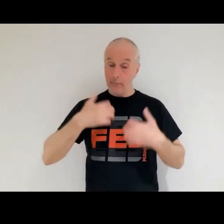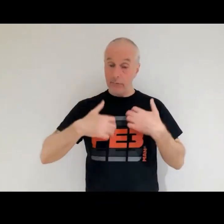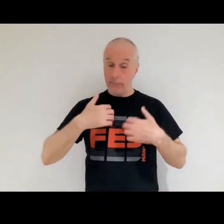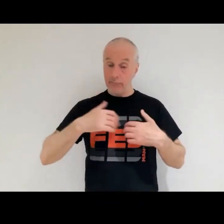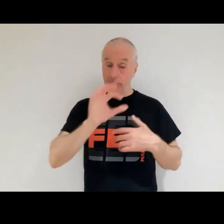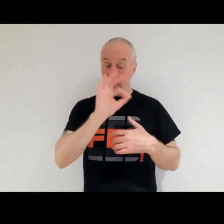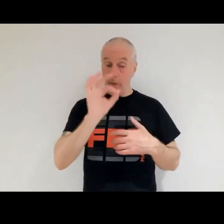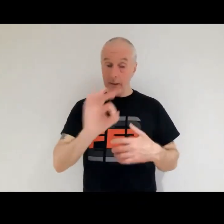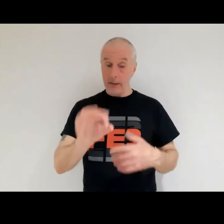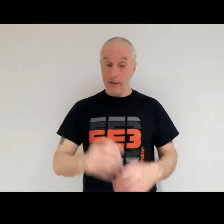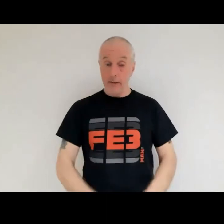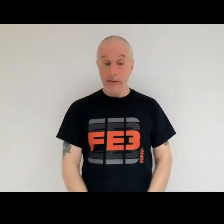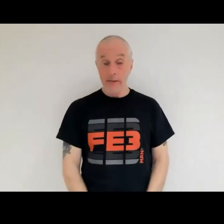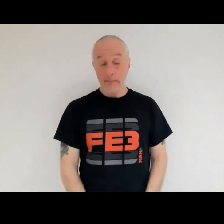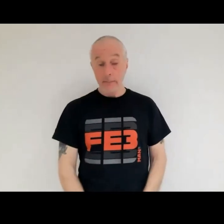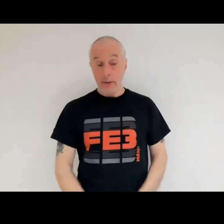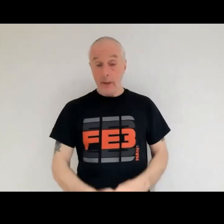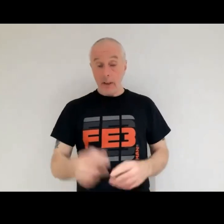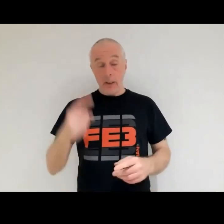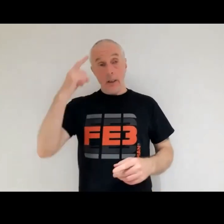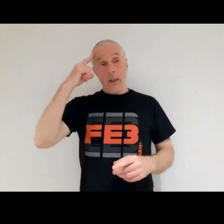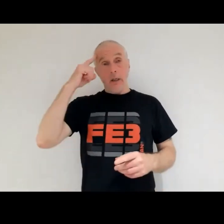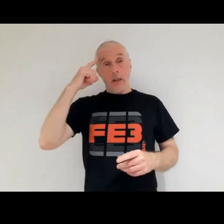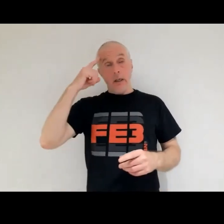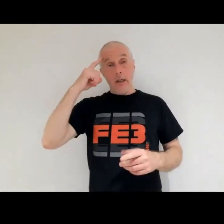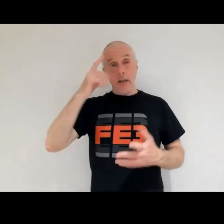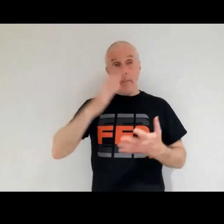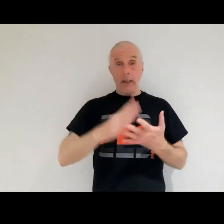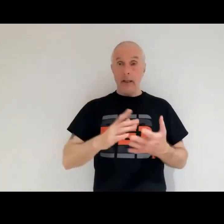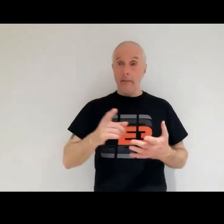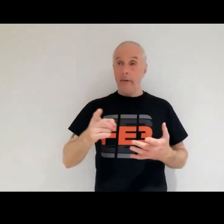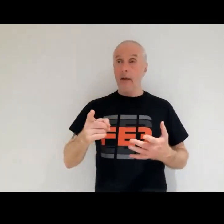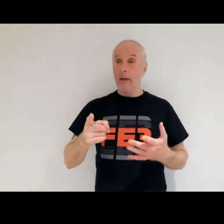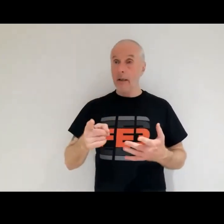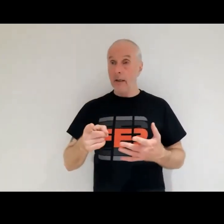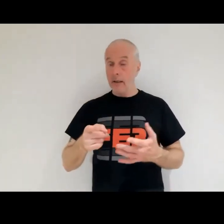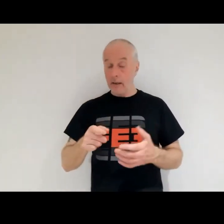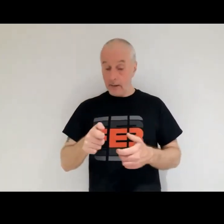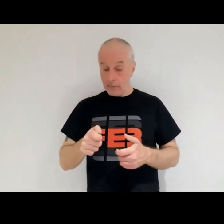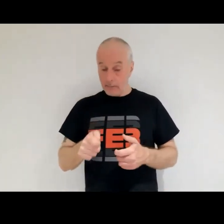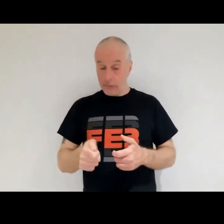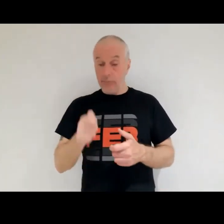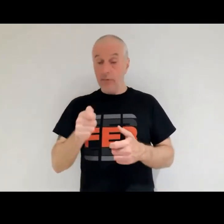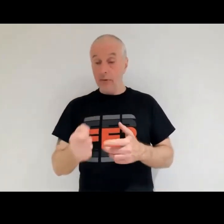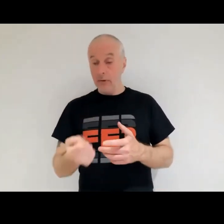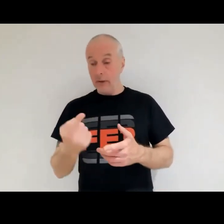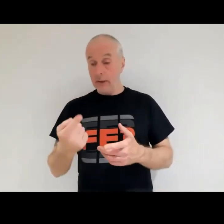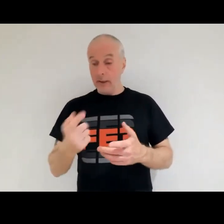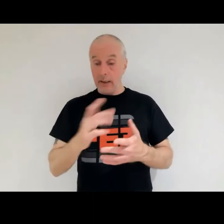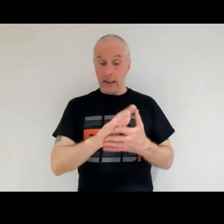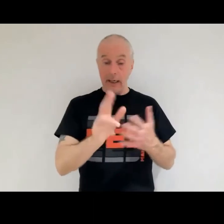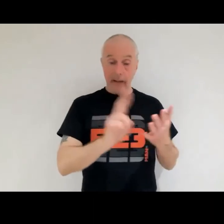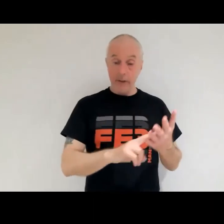says, I believe that the ignition energy of hydrogen in air is less than 20 microjoules. What is the